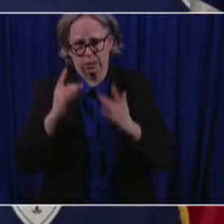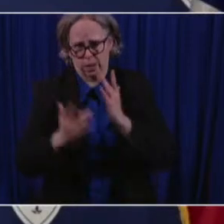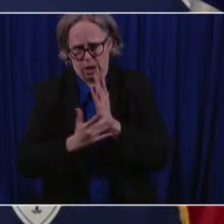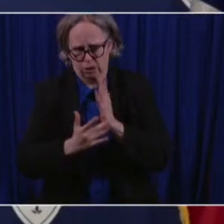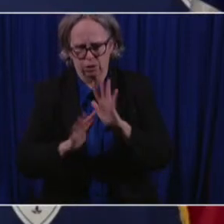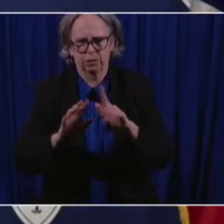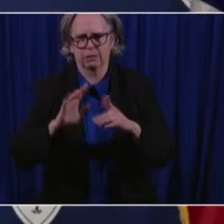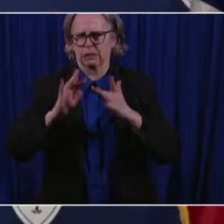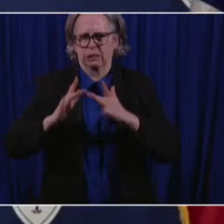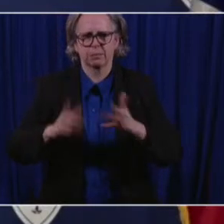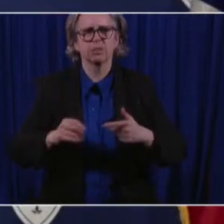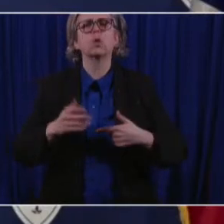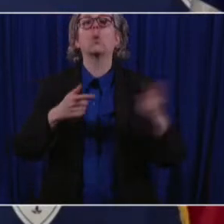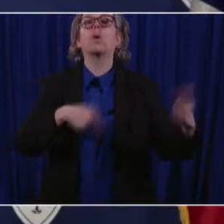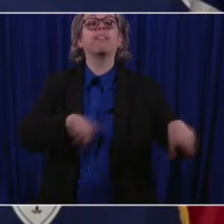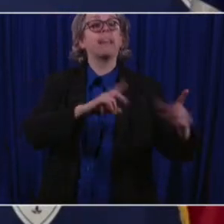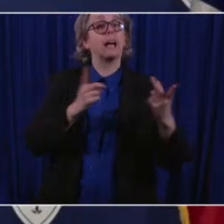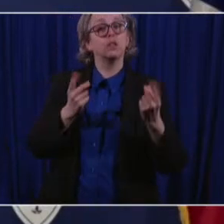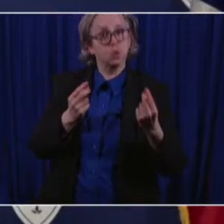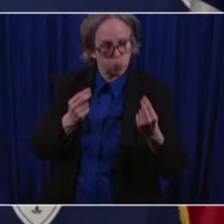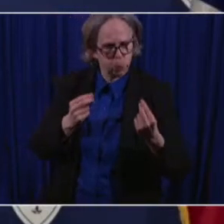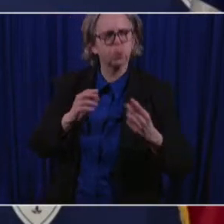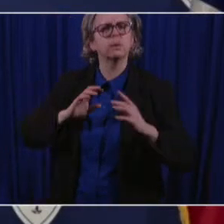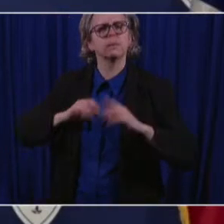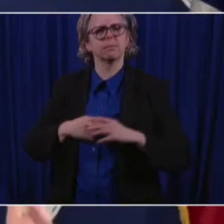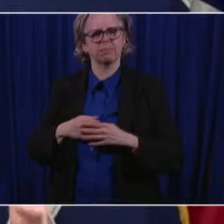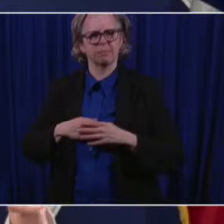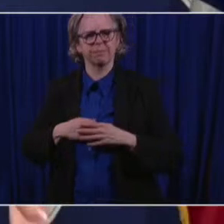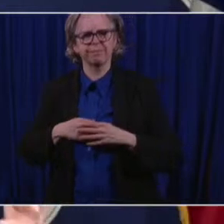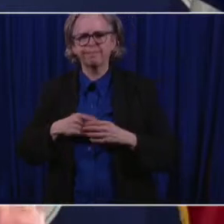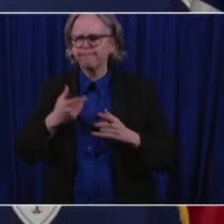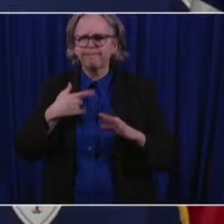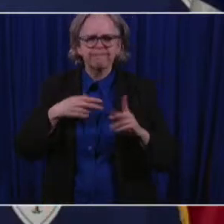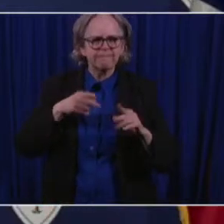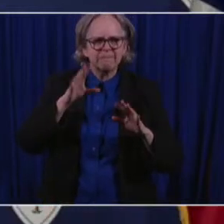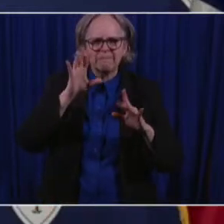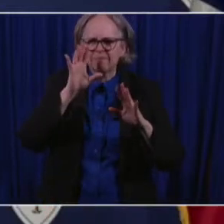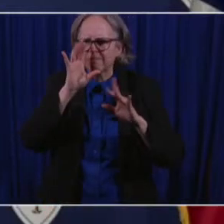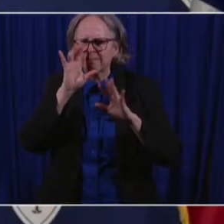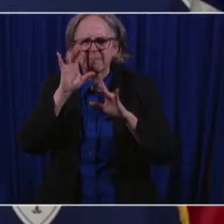through and you can figure out very quickly with big data